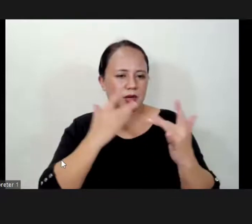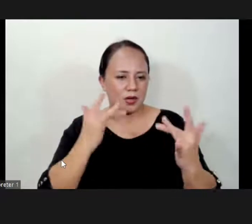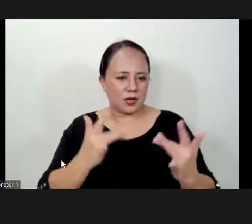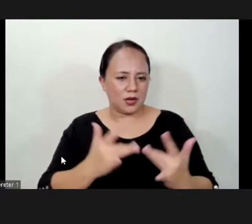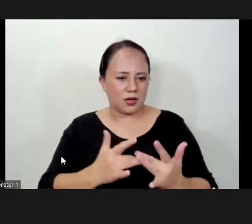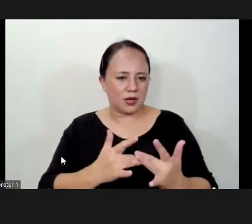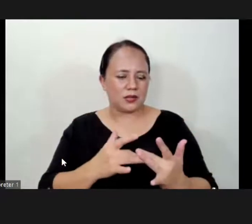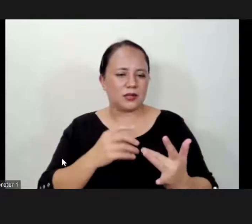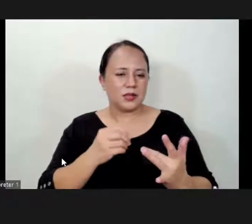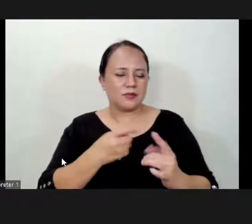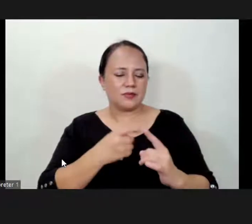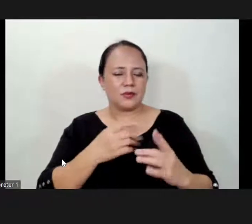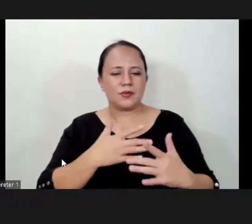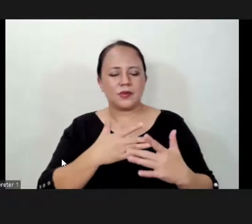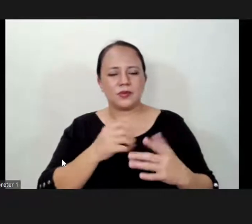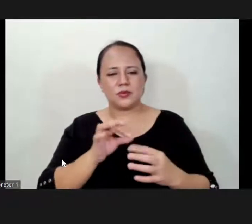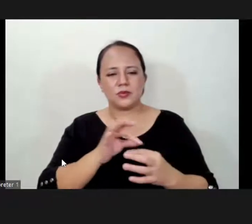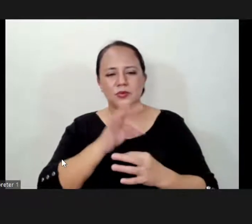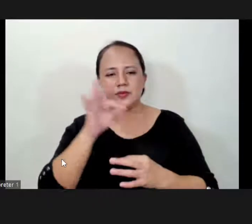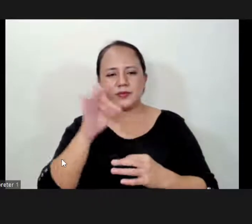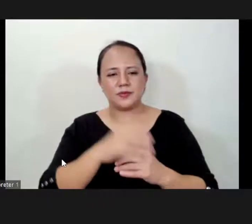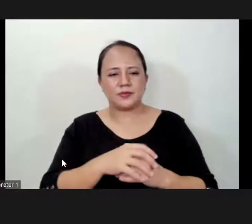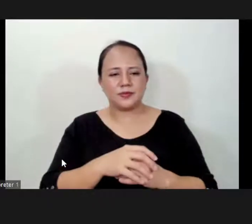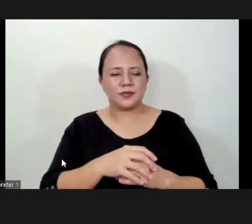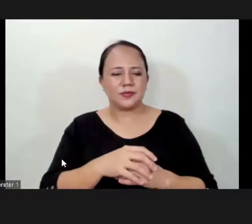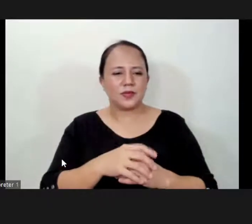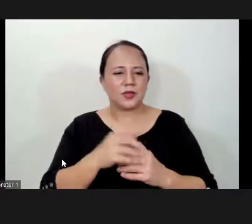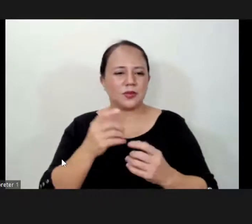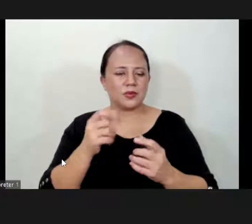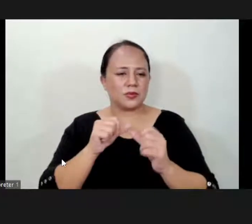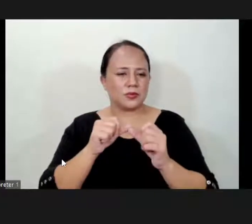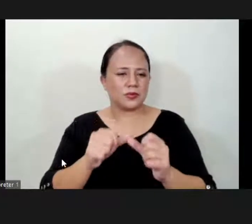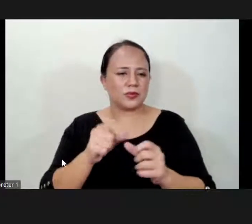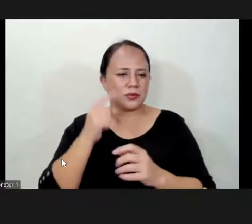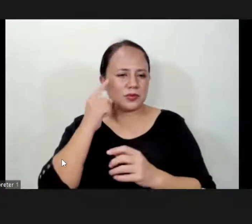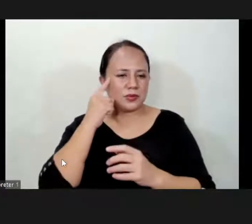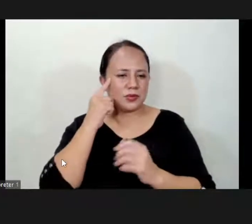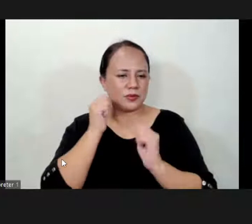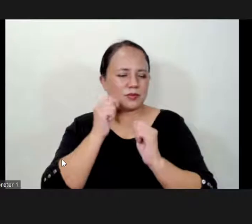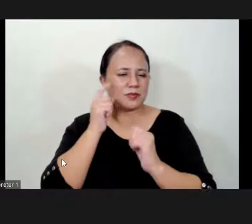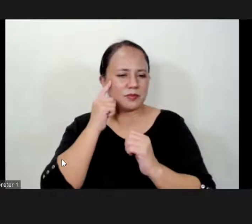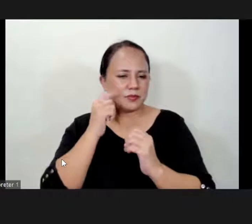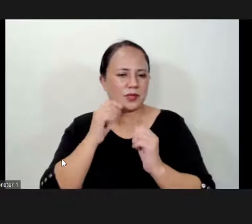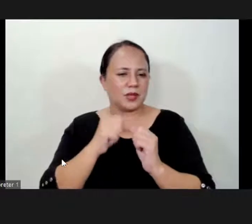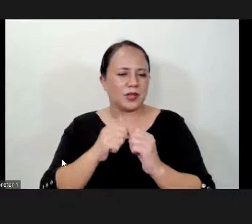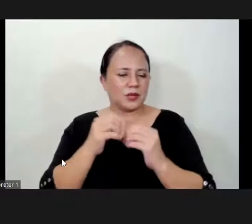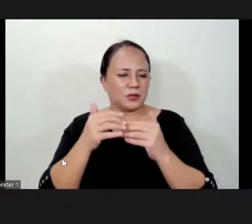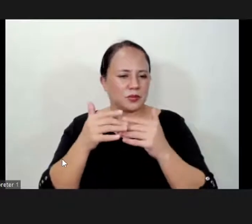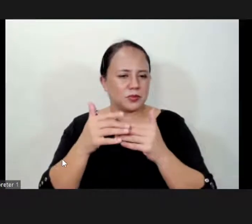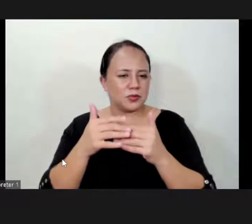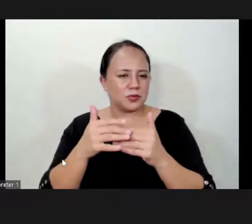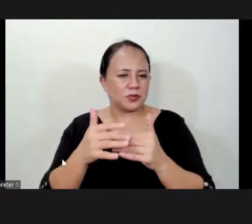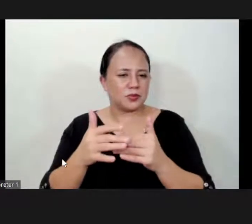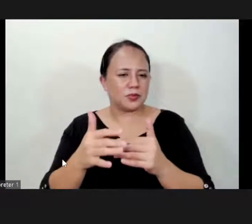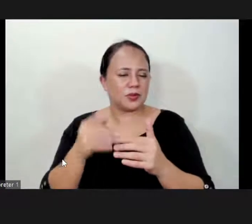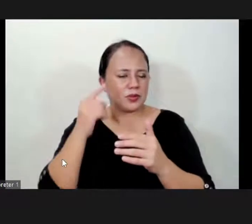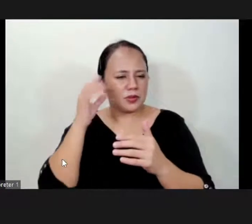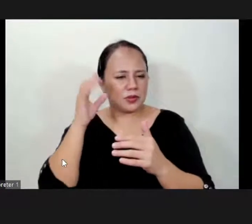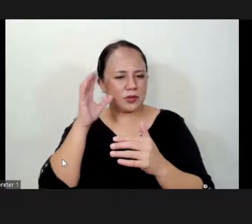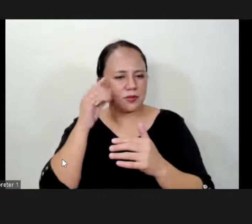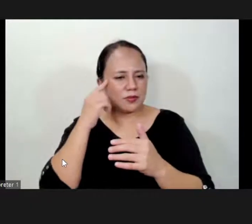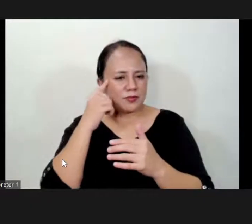fight from our soul. We should continue also to think with our mind and look for some things which